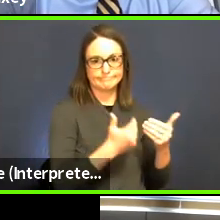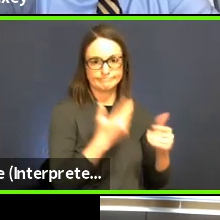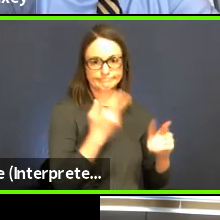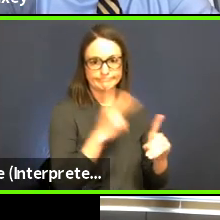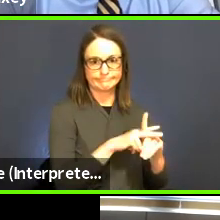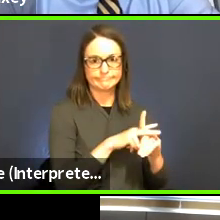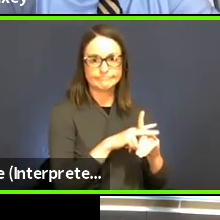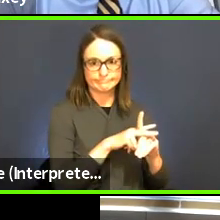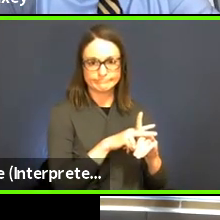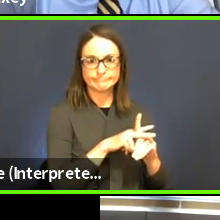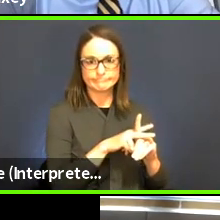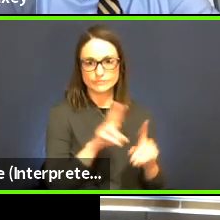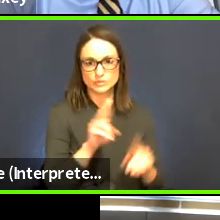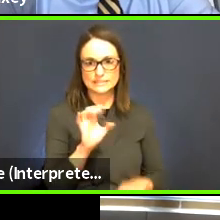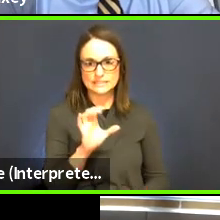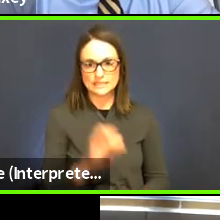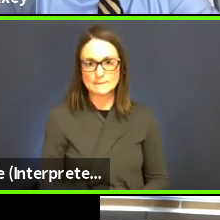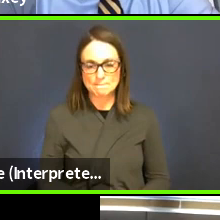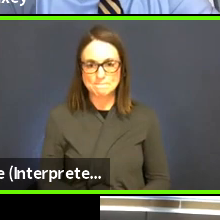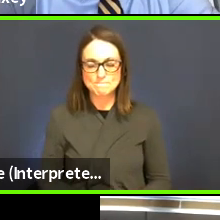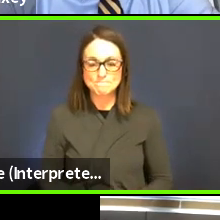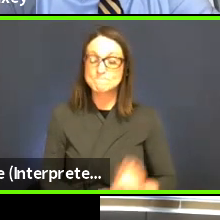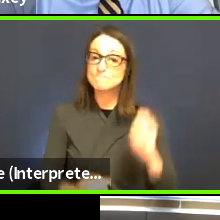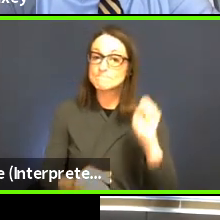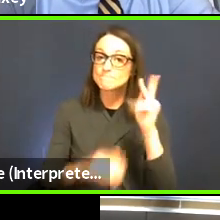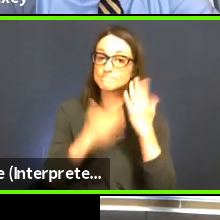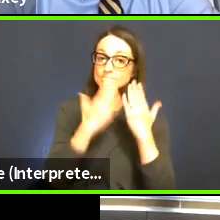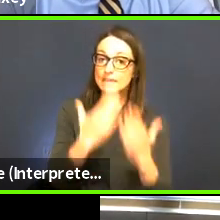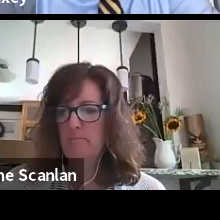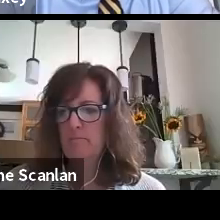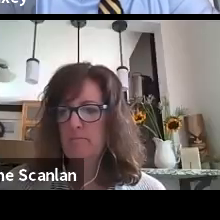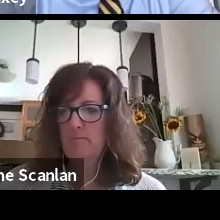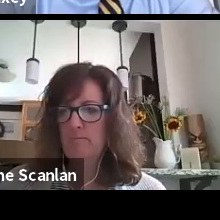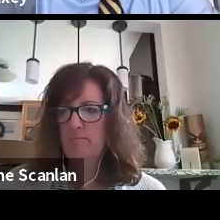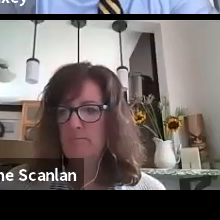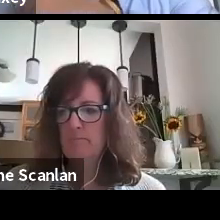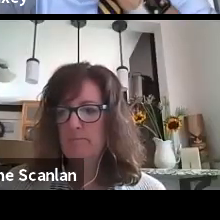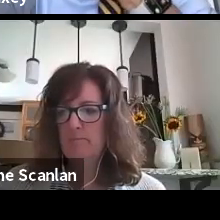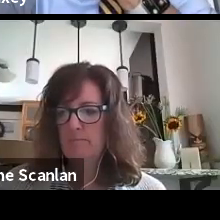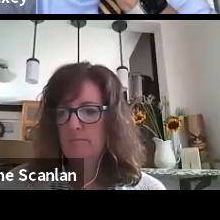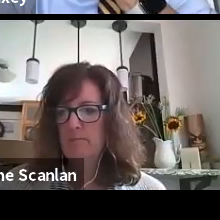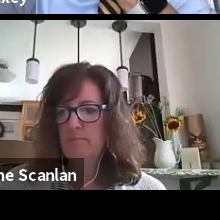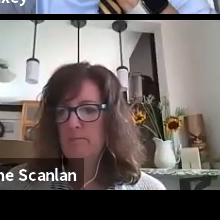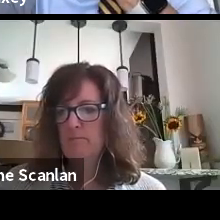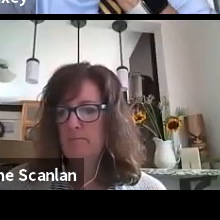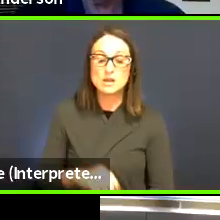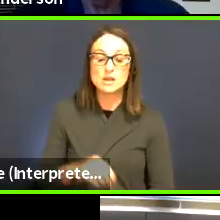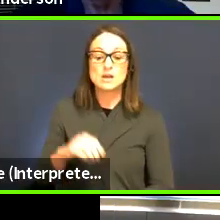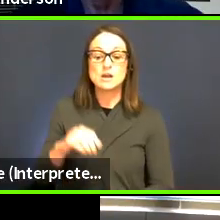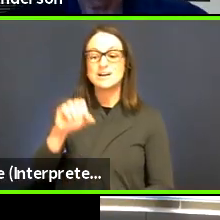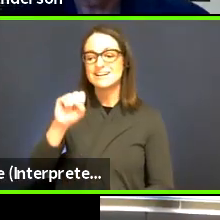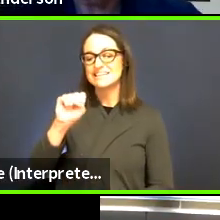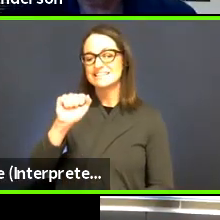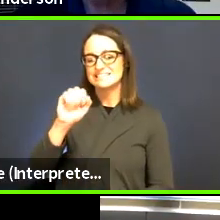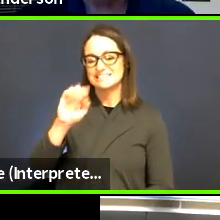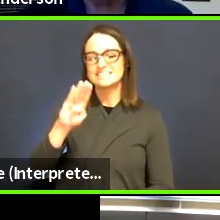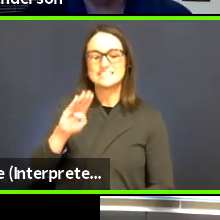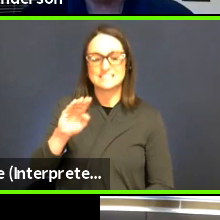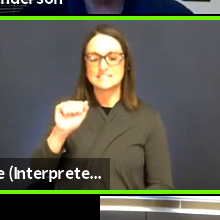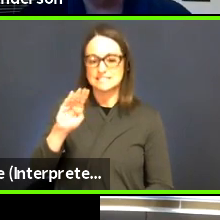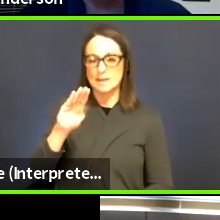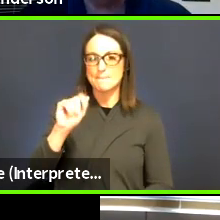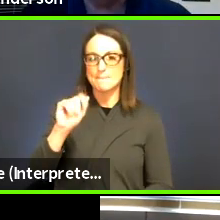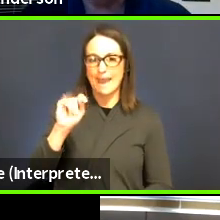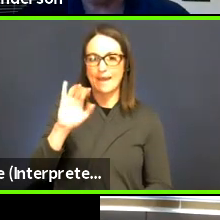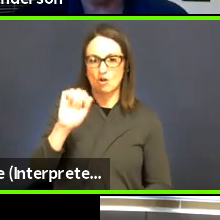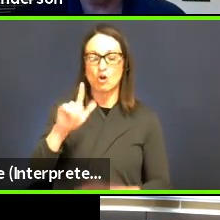Okay, thank you. sabbaticals. Again, thank